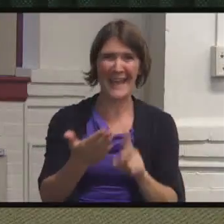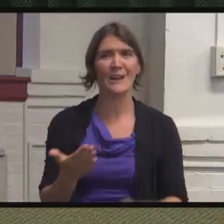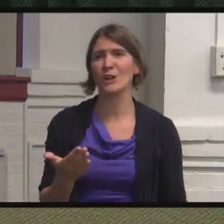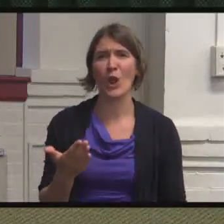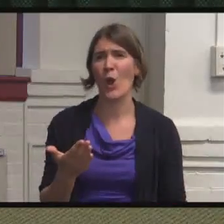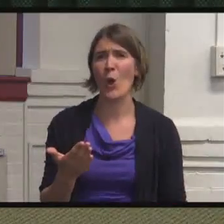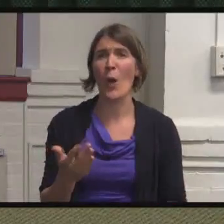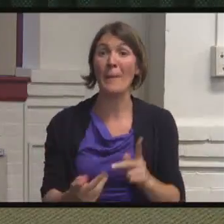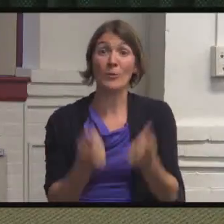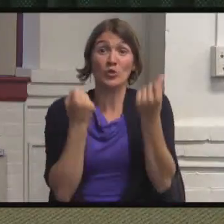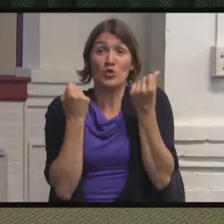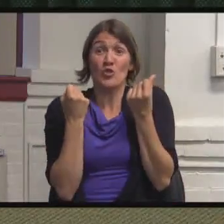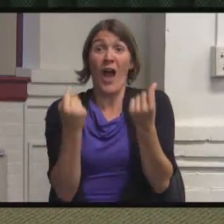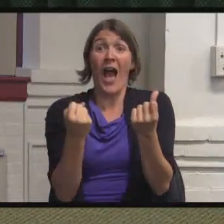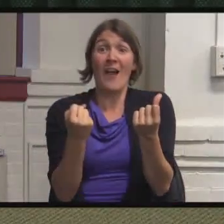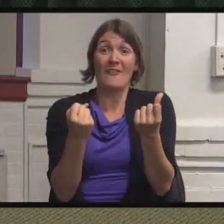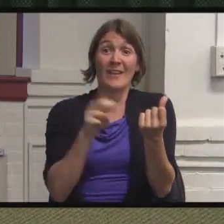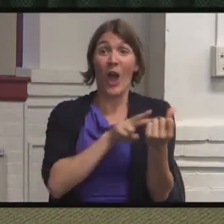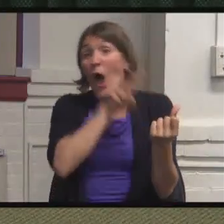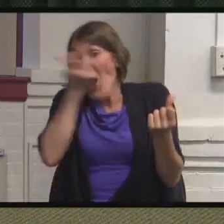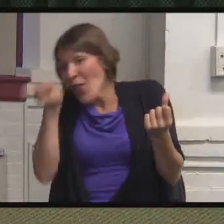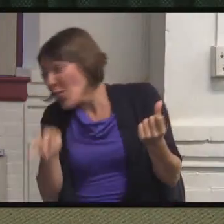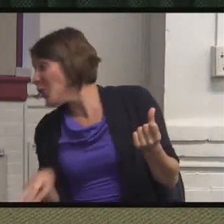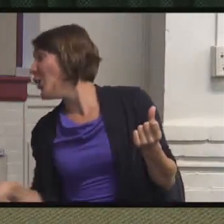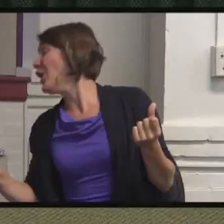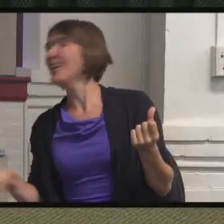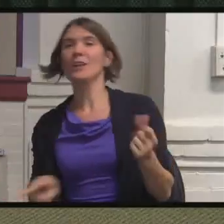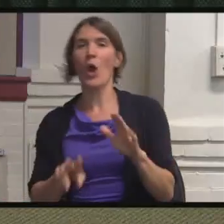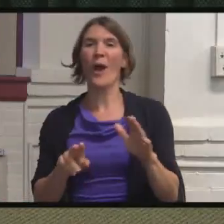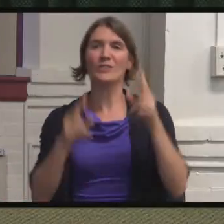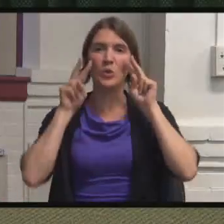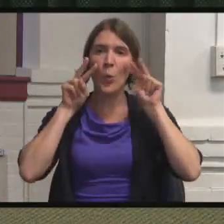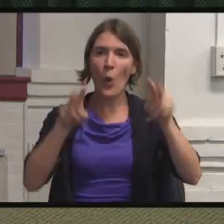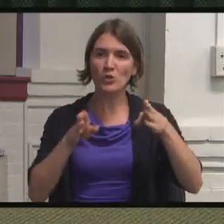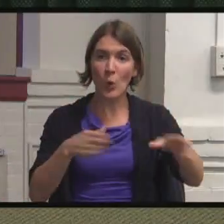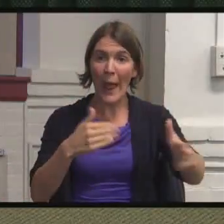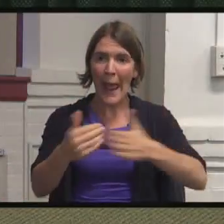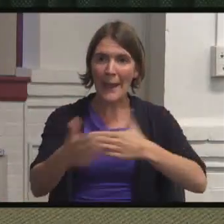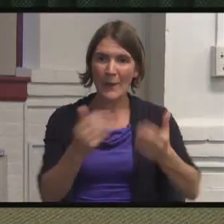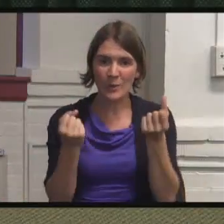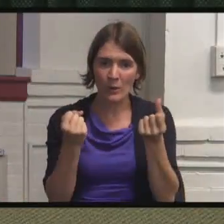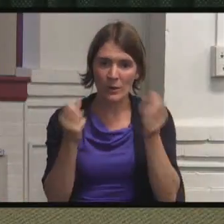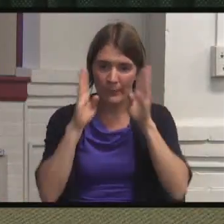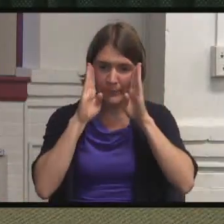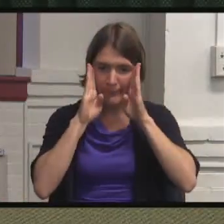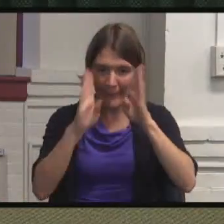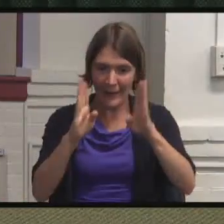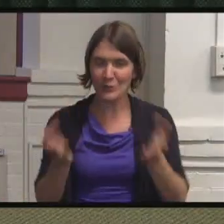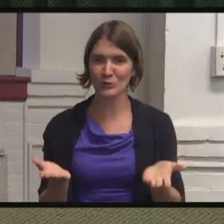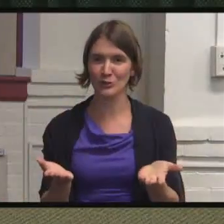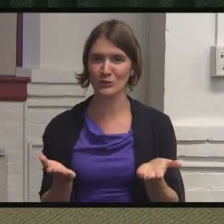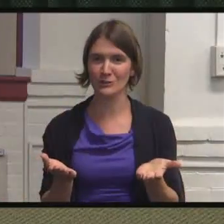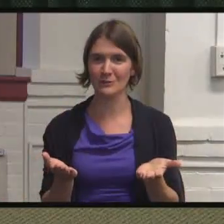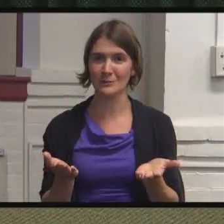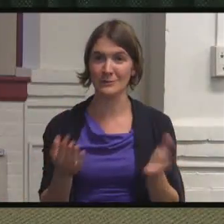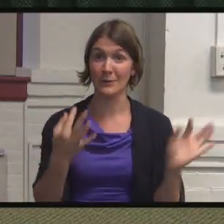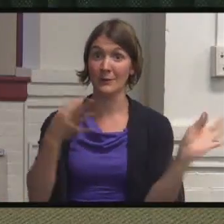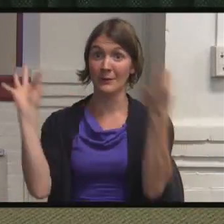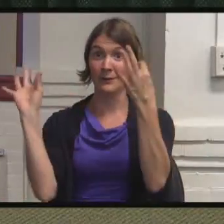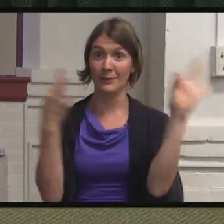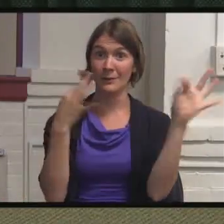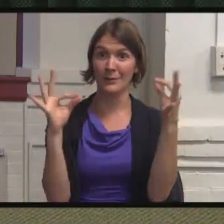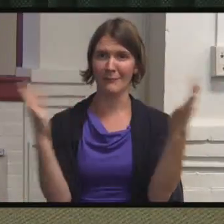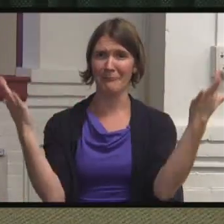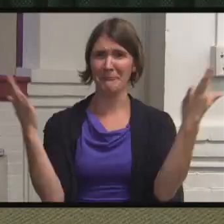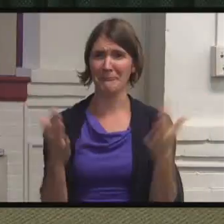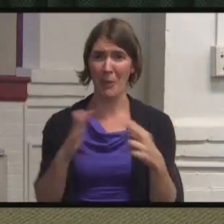the drivers going by can look over and admire the West River. The idea is to keep your eye on the road and get through there. So I think as far as, you know,